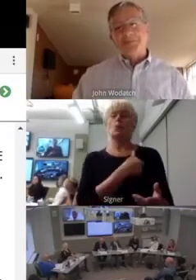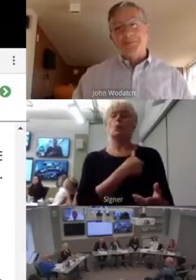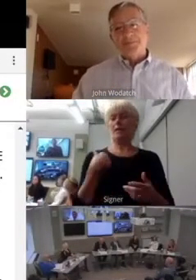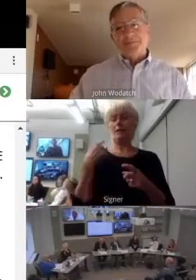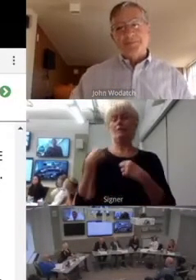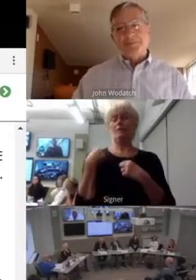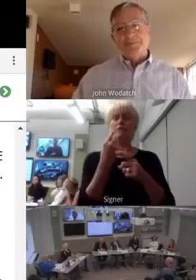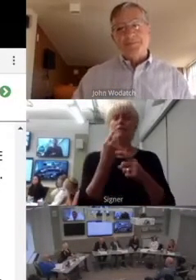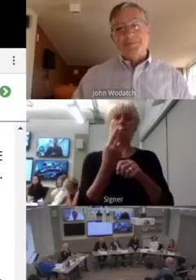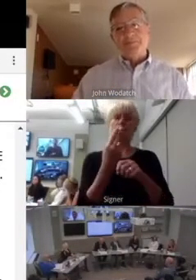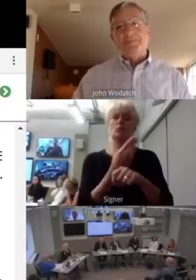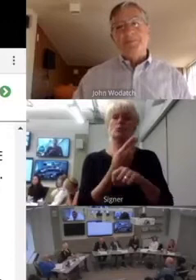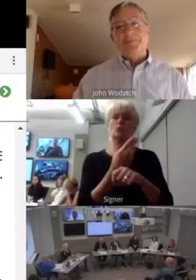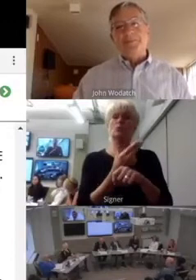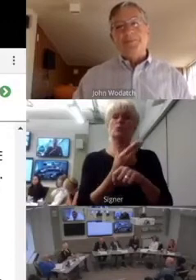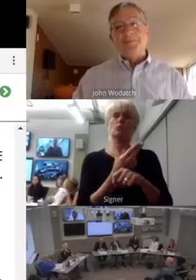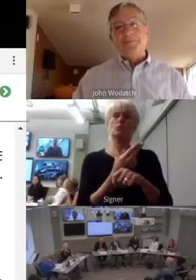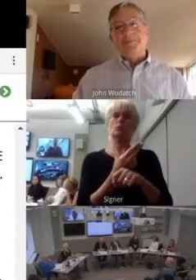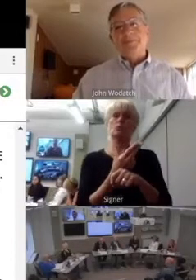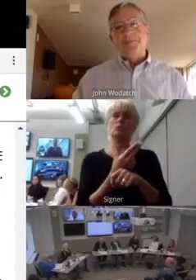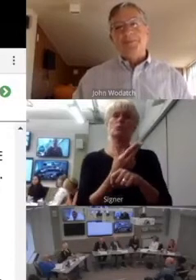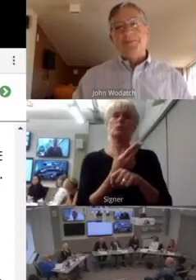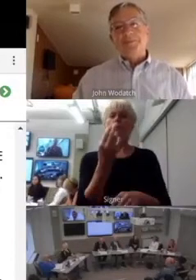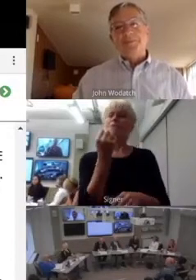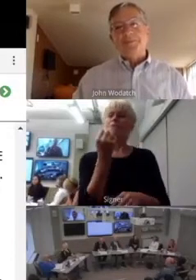14 different advisory committees involving over